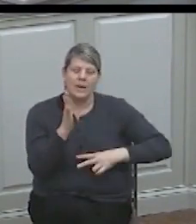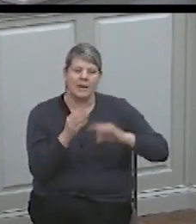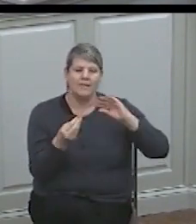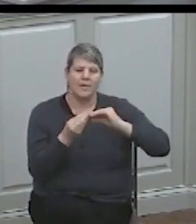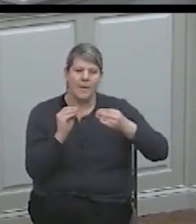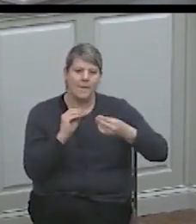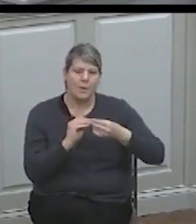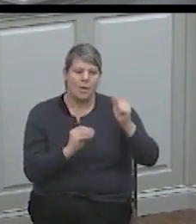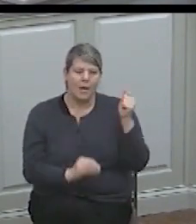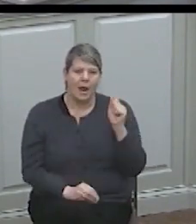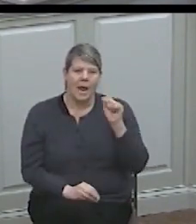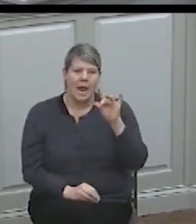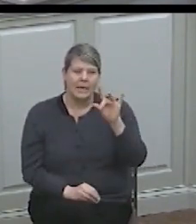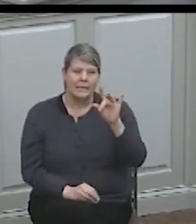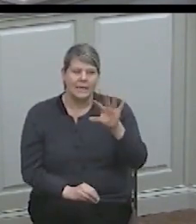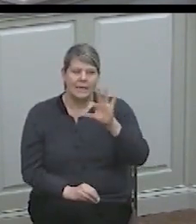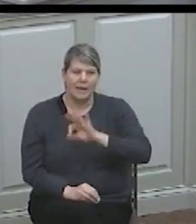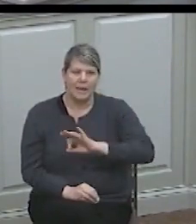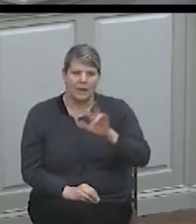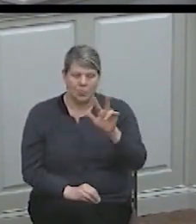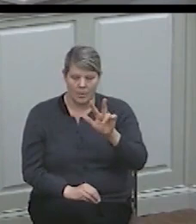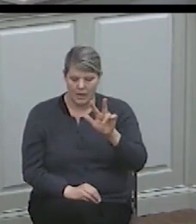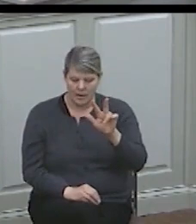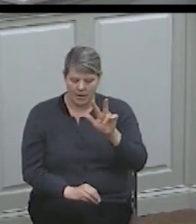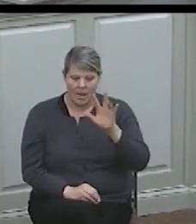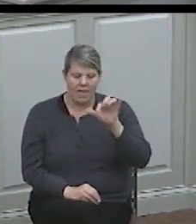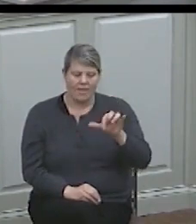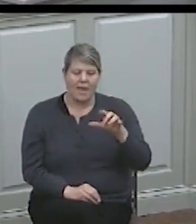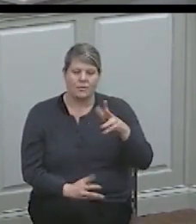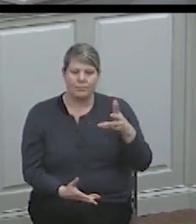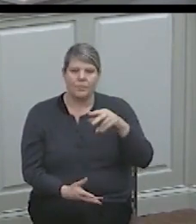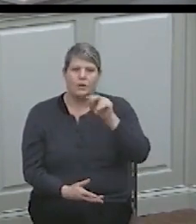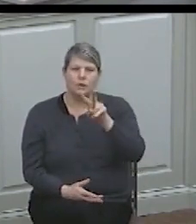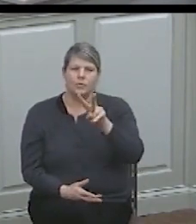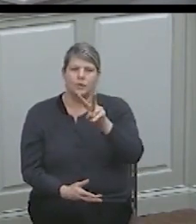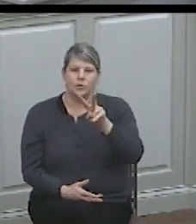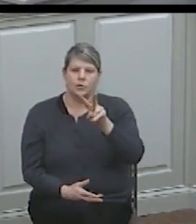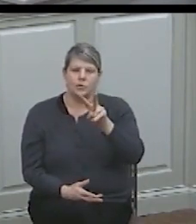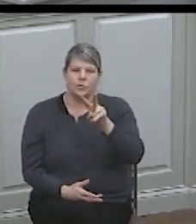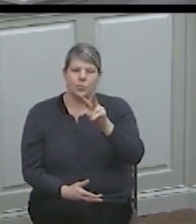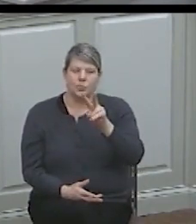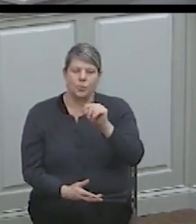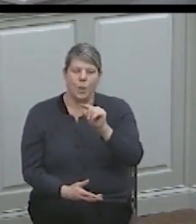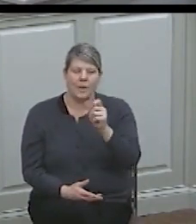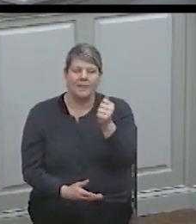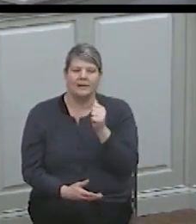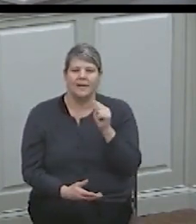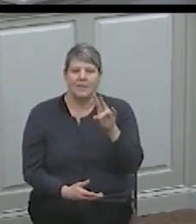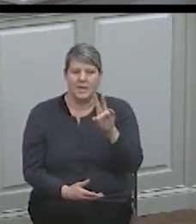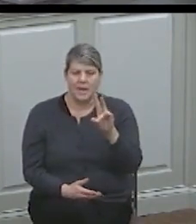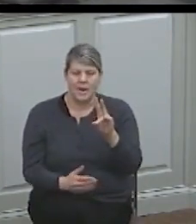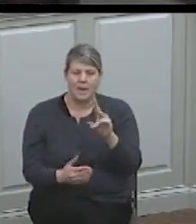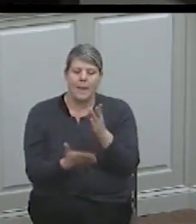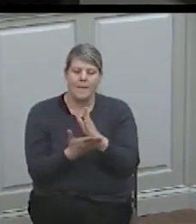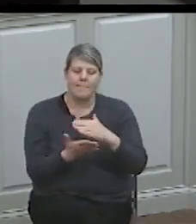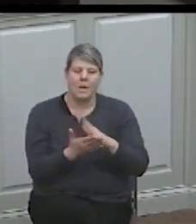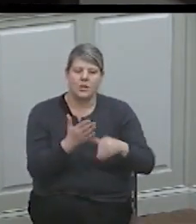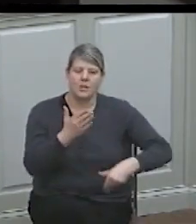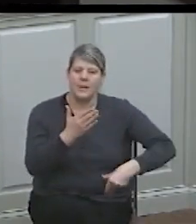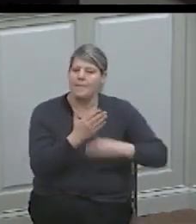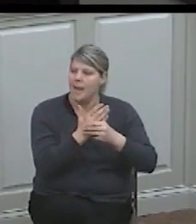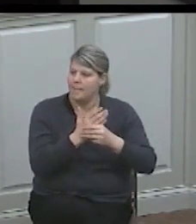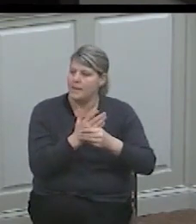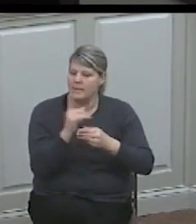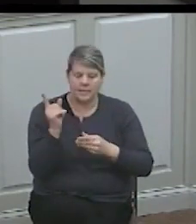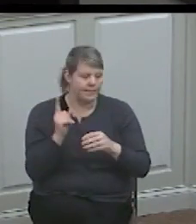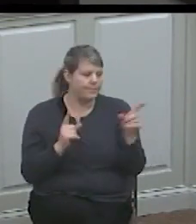Number 1893. This is the 2017 Budget Amendment. Ms. Gosser. Yes, you have before you Ordinance